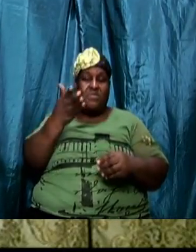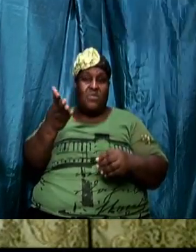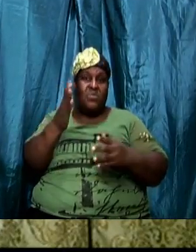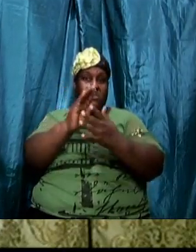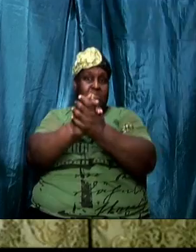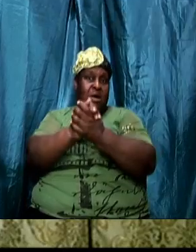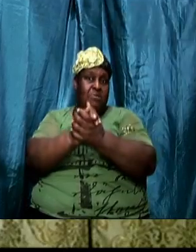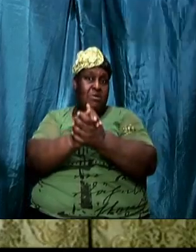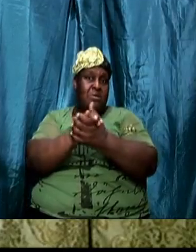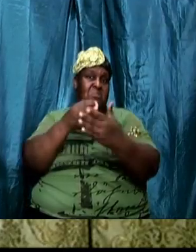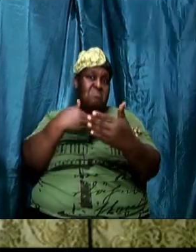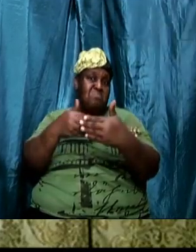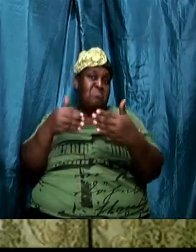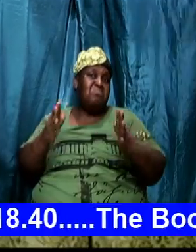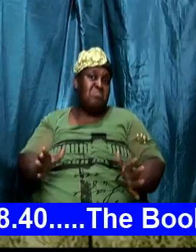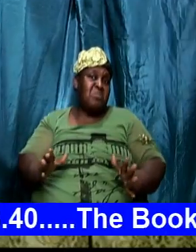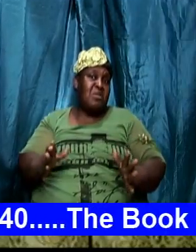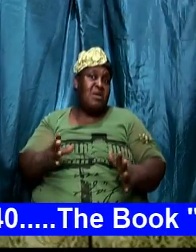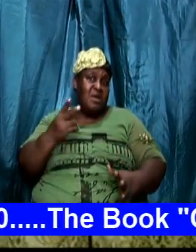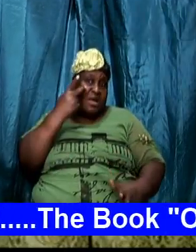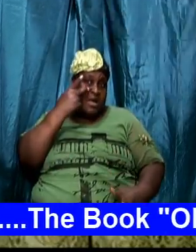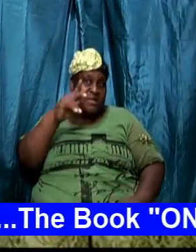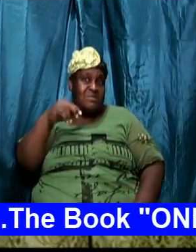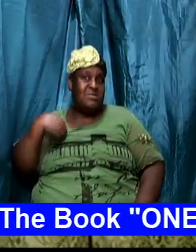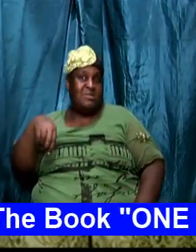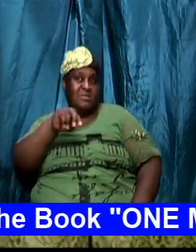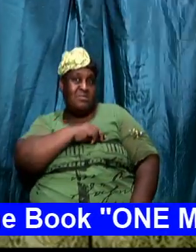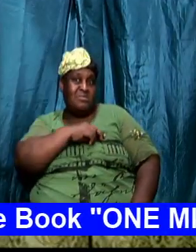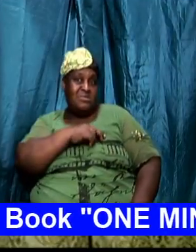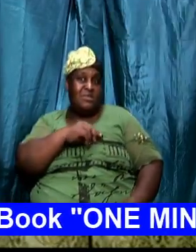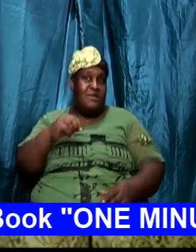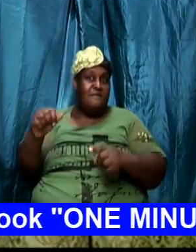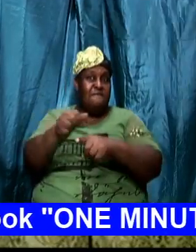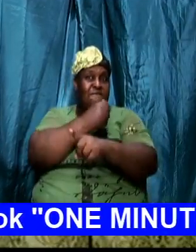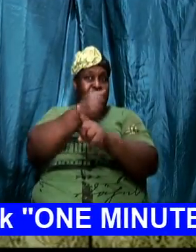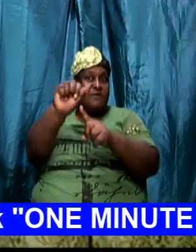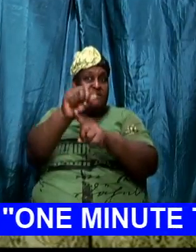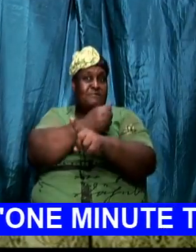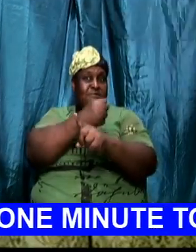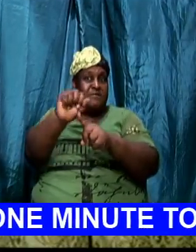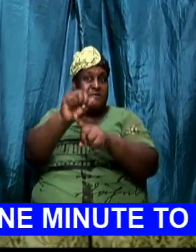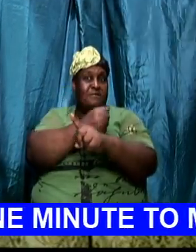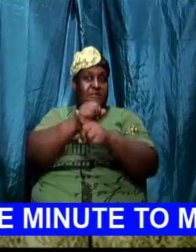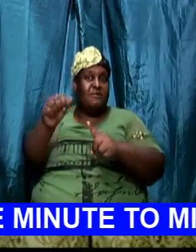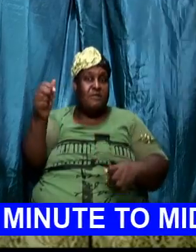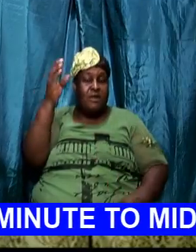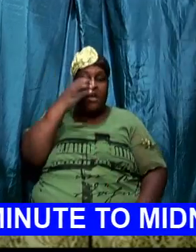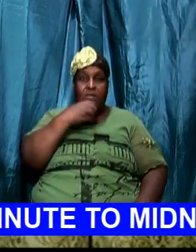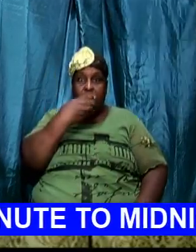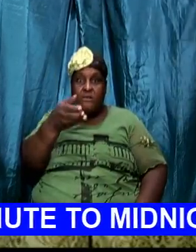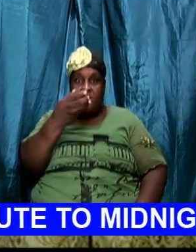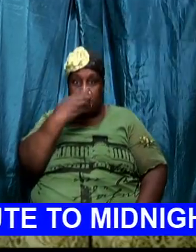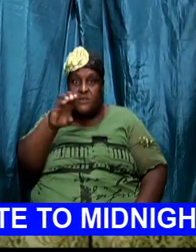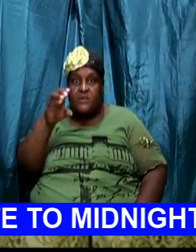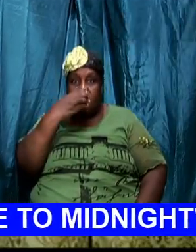and seeing or cursing and swearing and fighting and running after each other with machete.